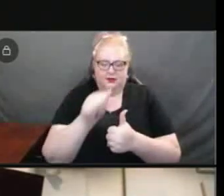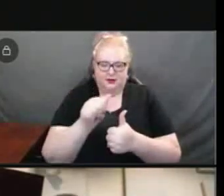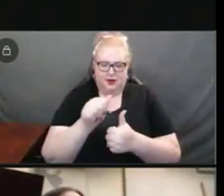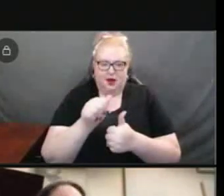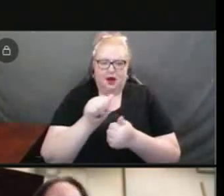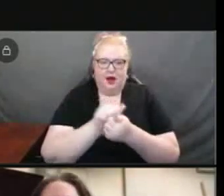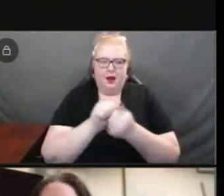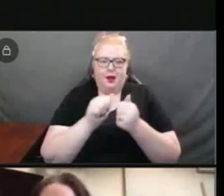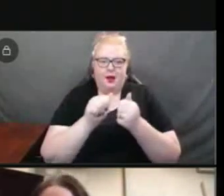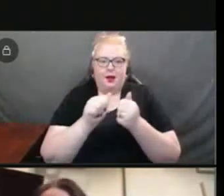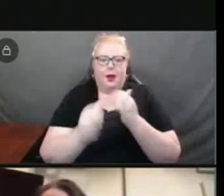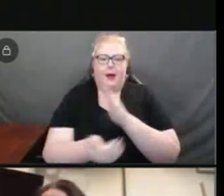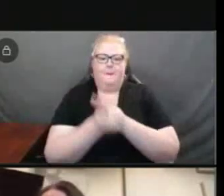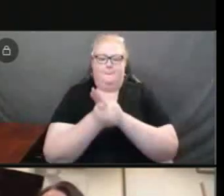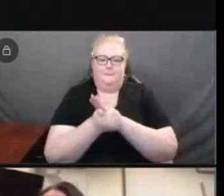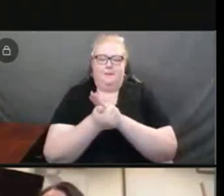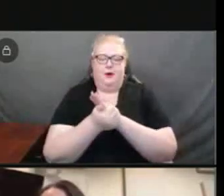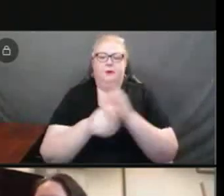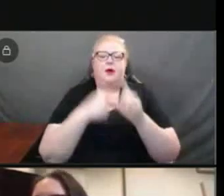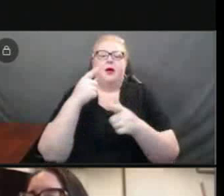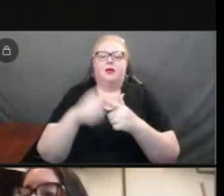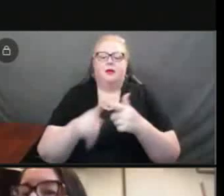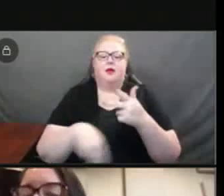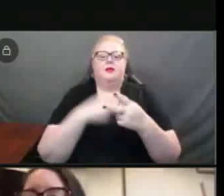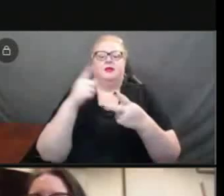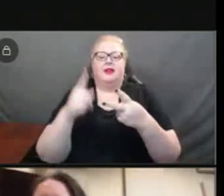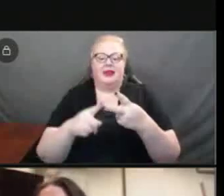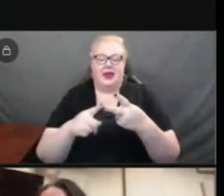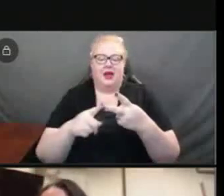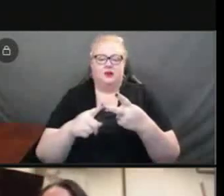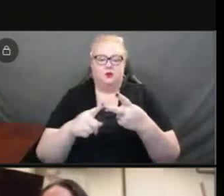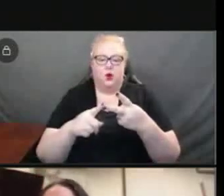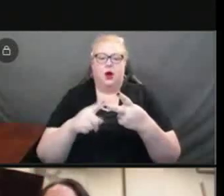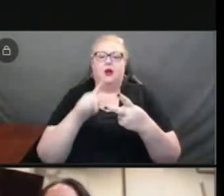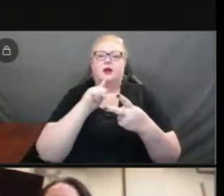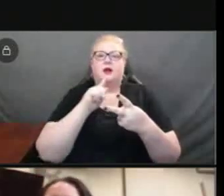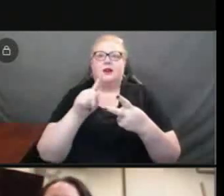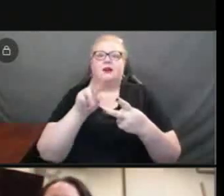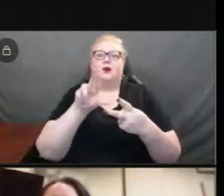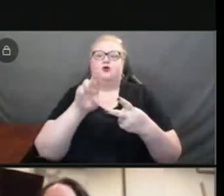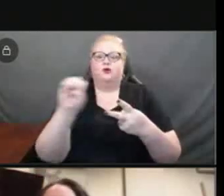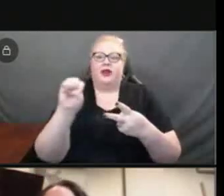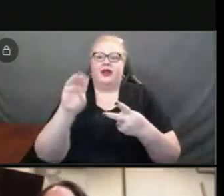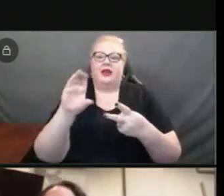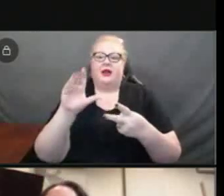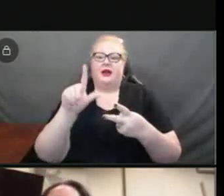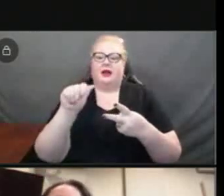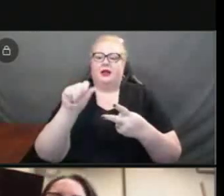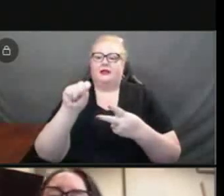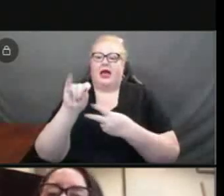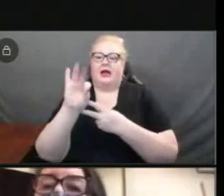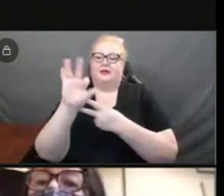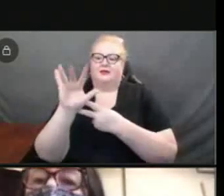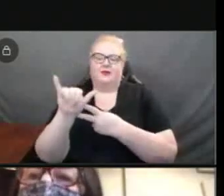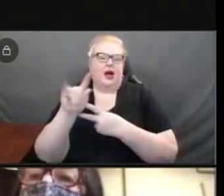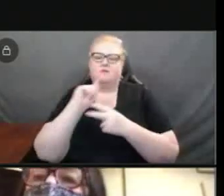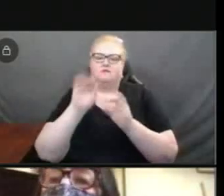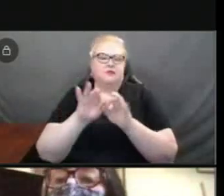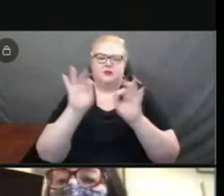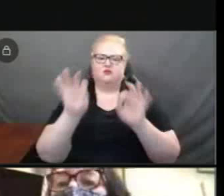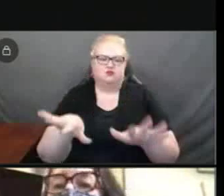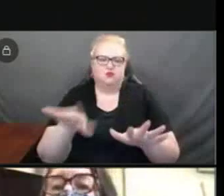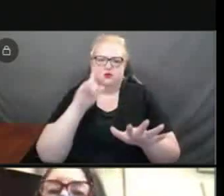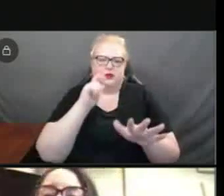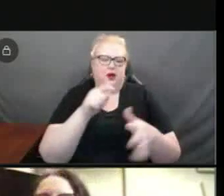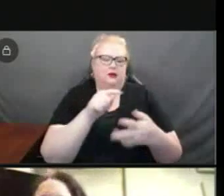the next item to reclassify the property is moot. That certainly makes sense to me. All right, I agree with